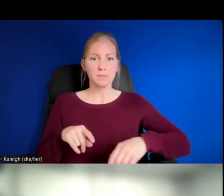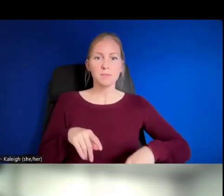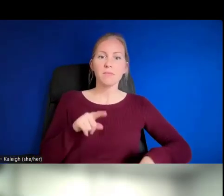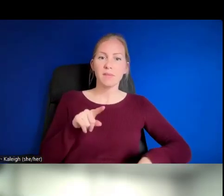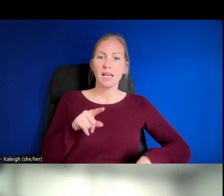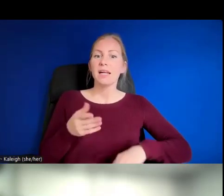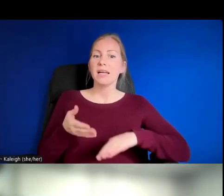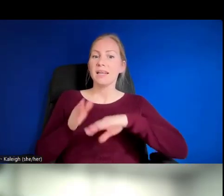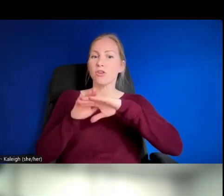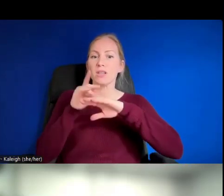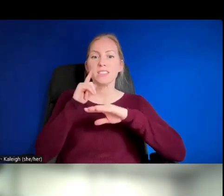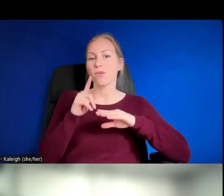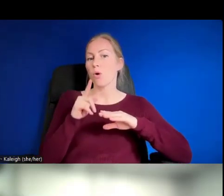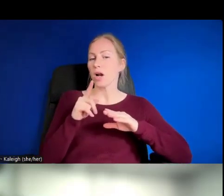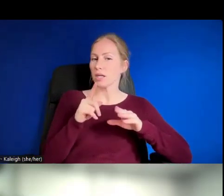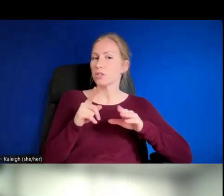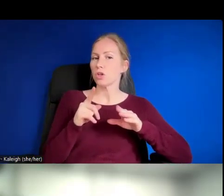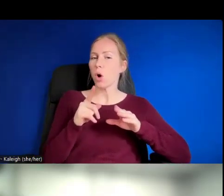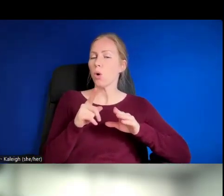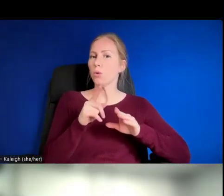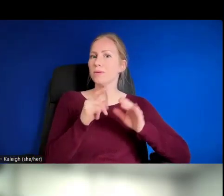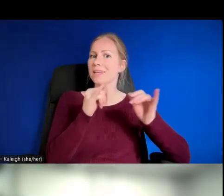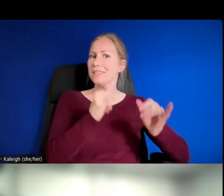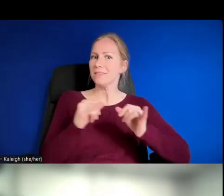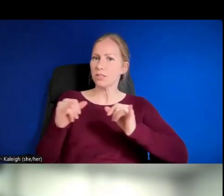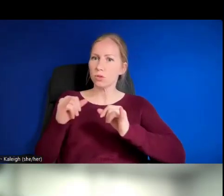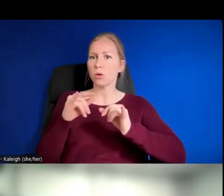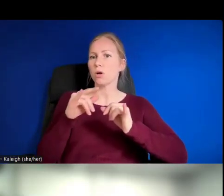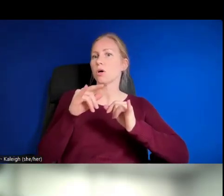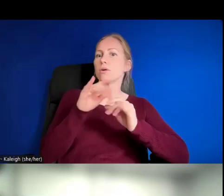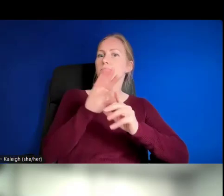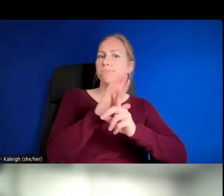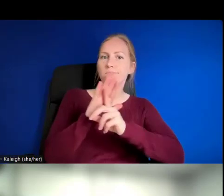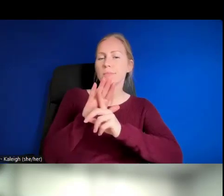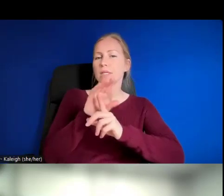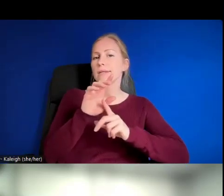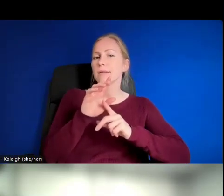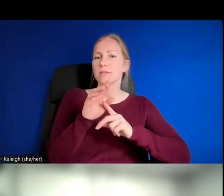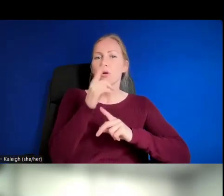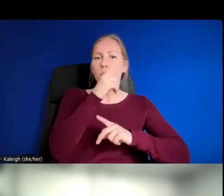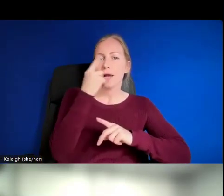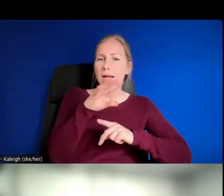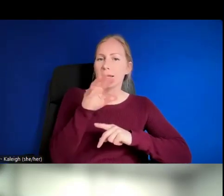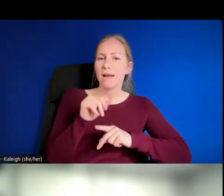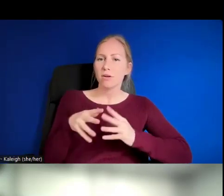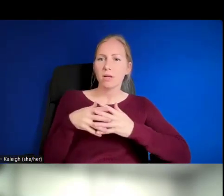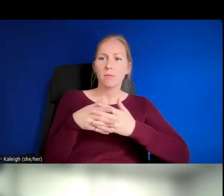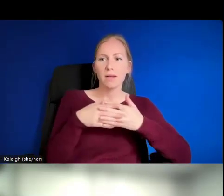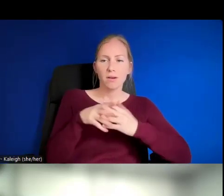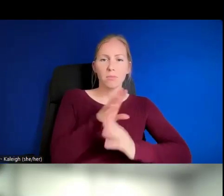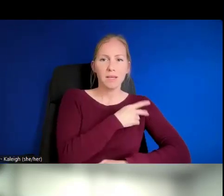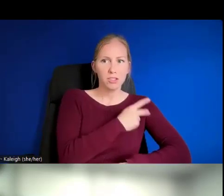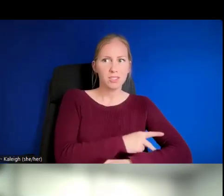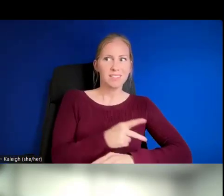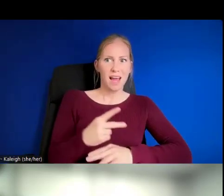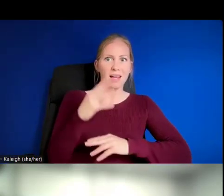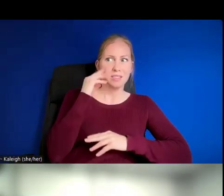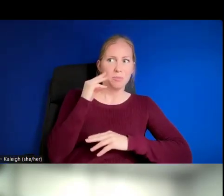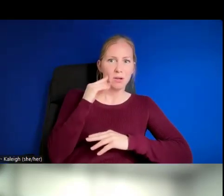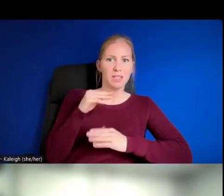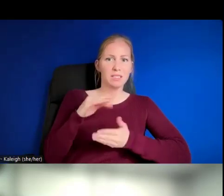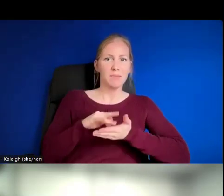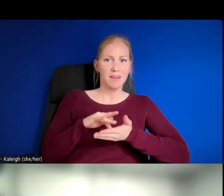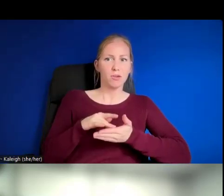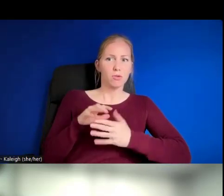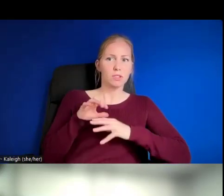of unique Black and African American patients that receive medication restraints. These numbers are troubling and demonstrate